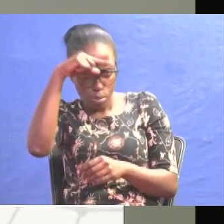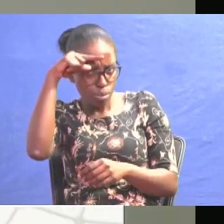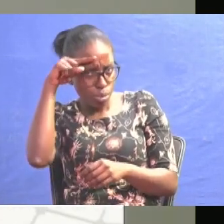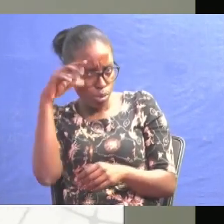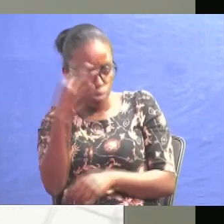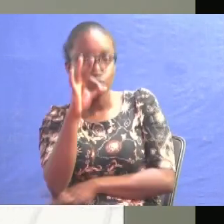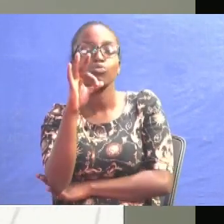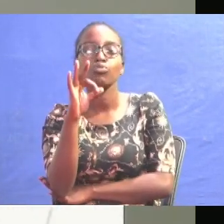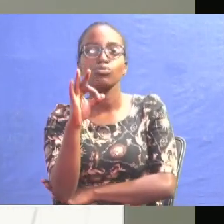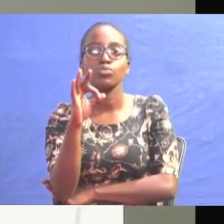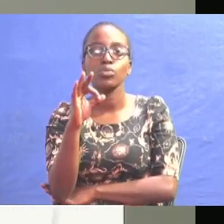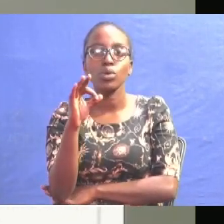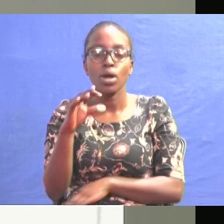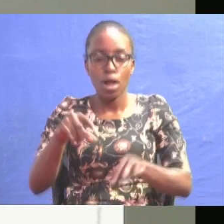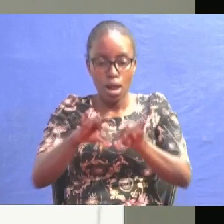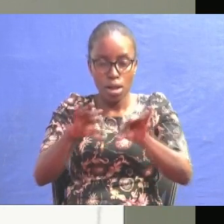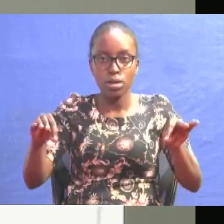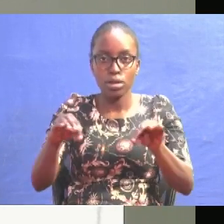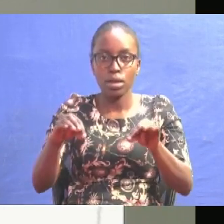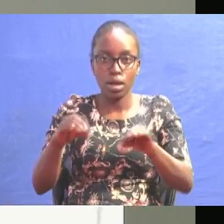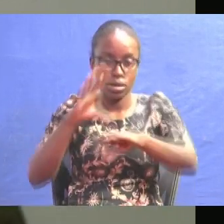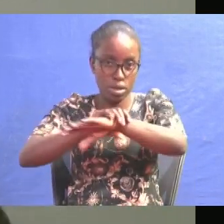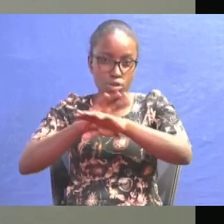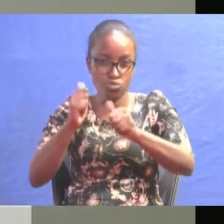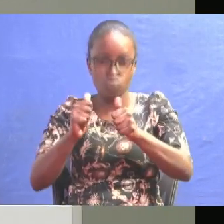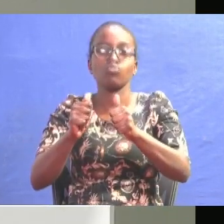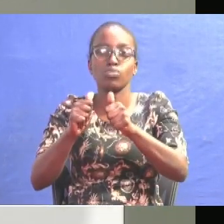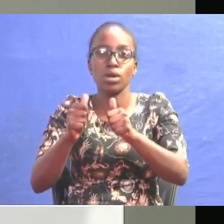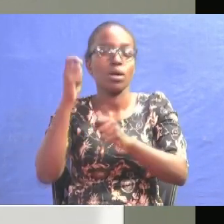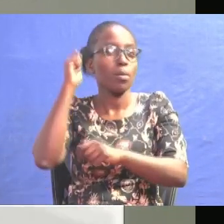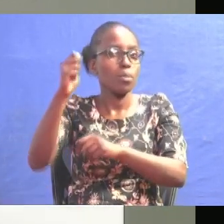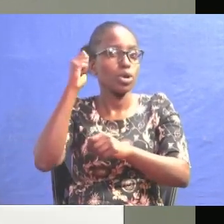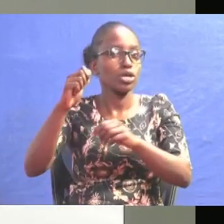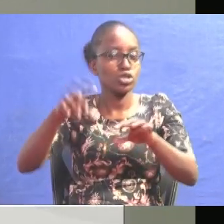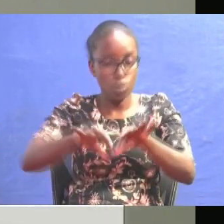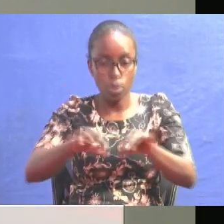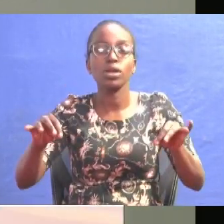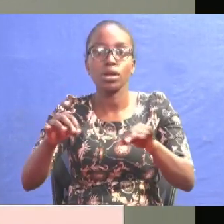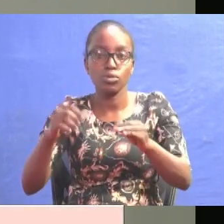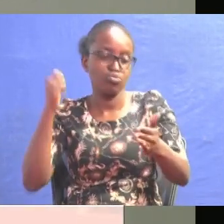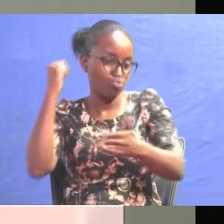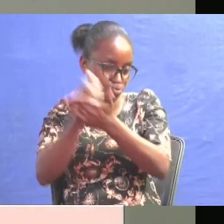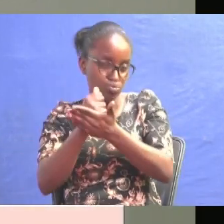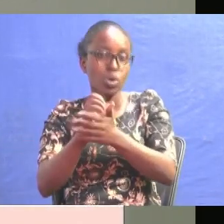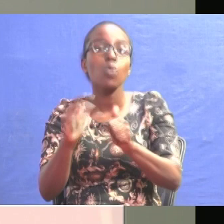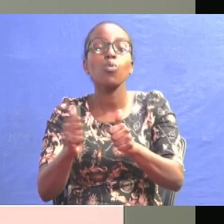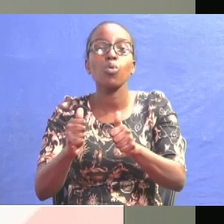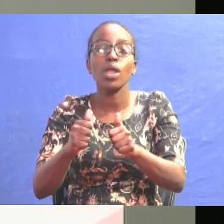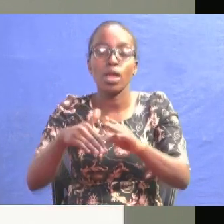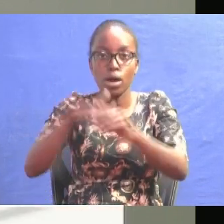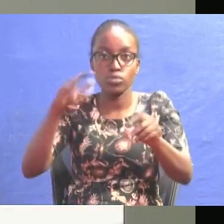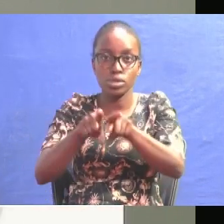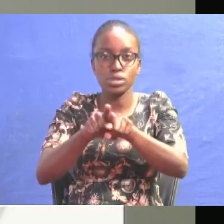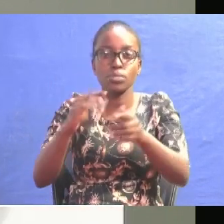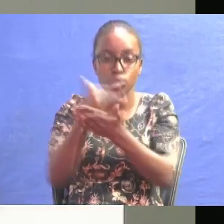the line on duty to ensure that political line has been checked out, leadership has been checked out. So it's something that